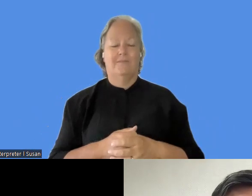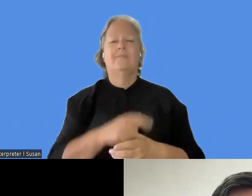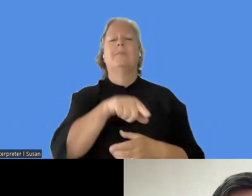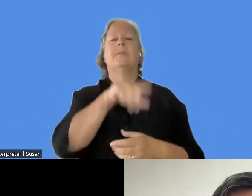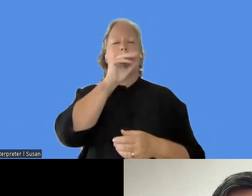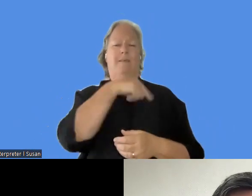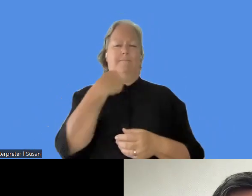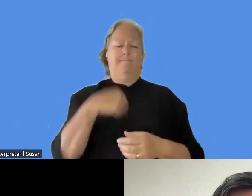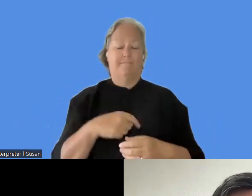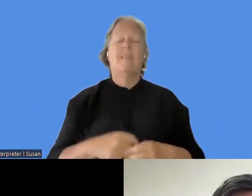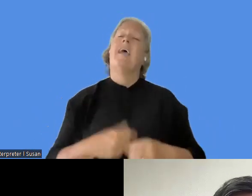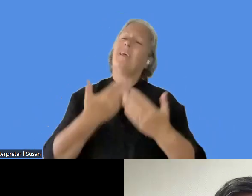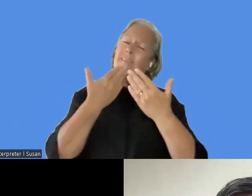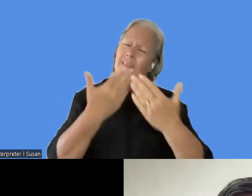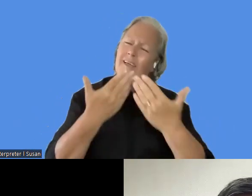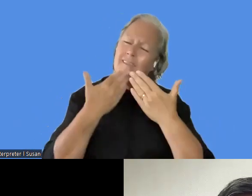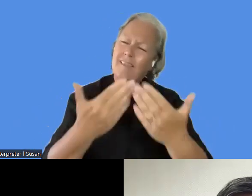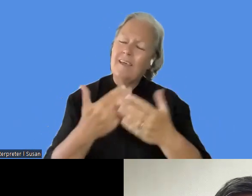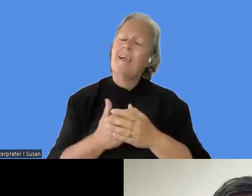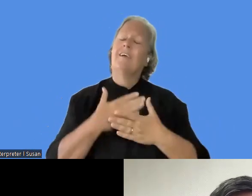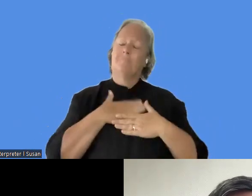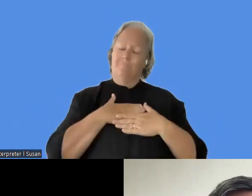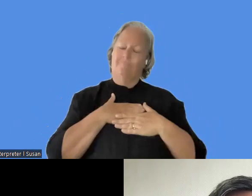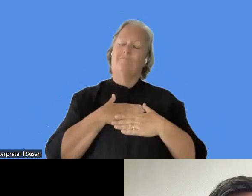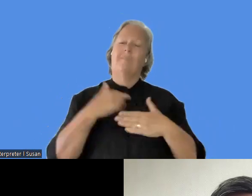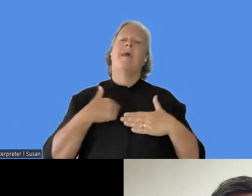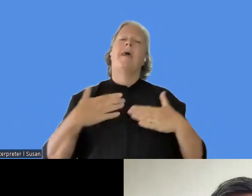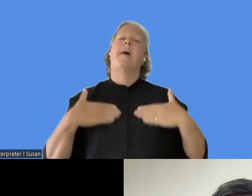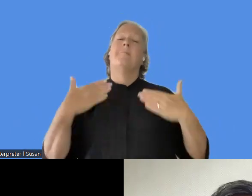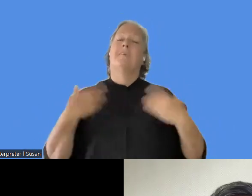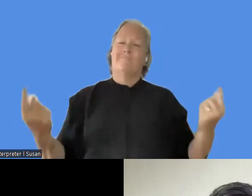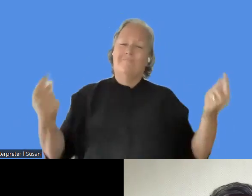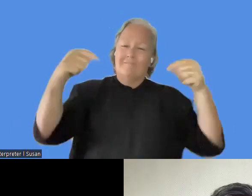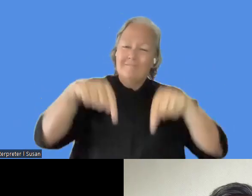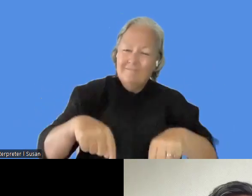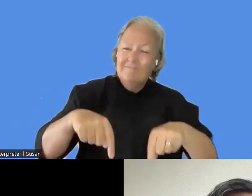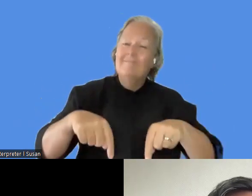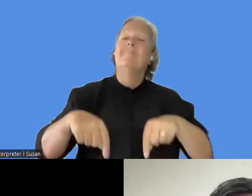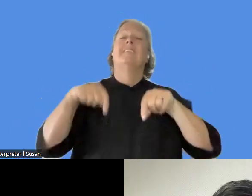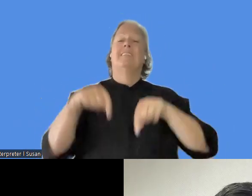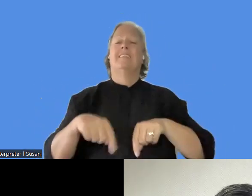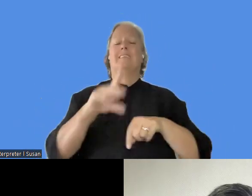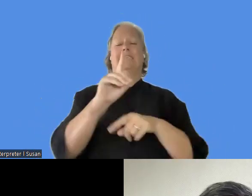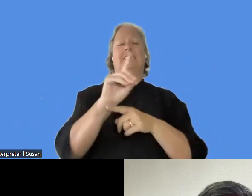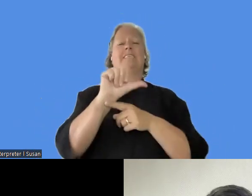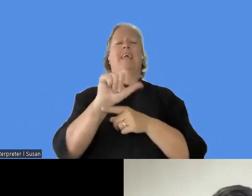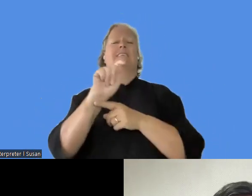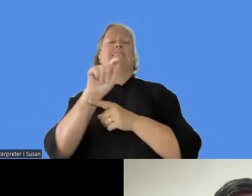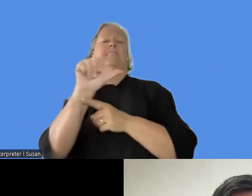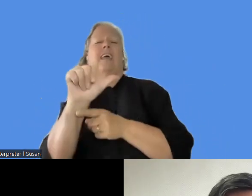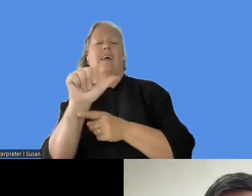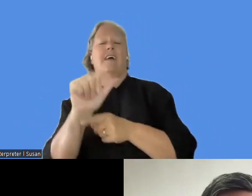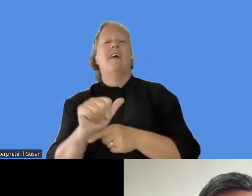Thank you so much for your kind words. It's my great pleasure to be invited to attend this data forum. It is highly relevant